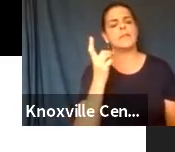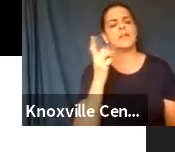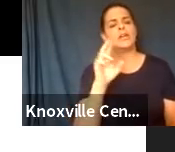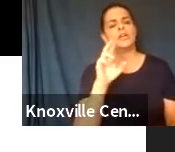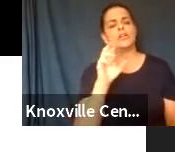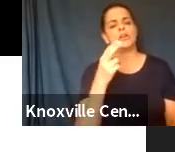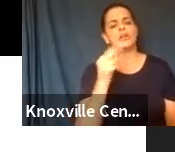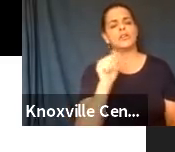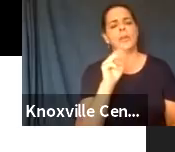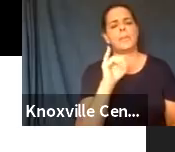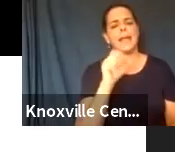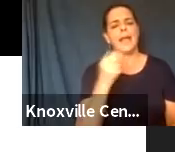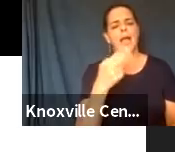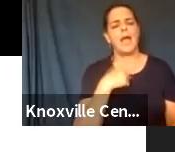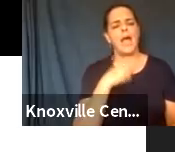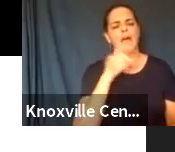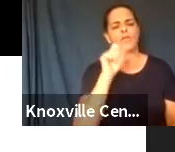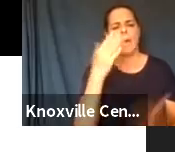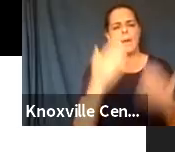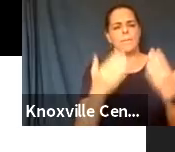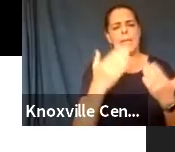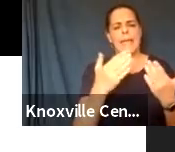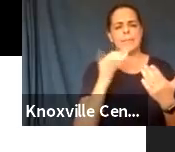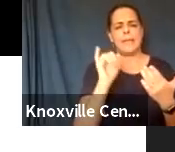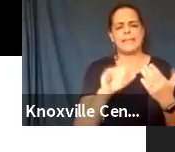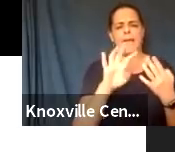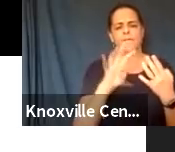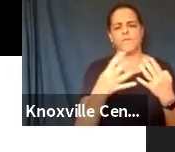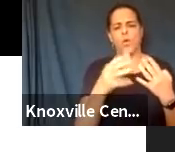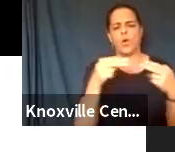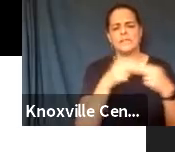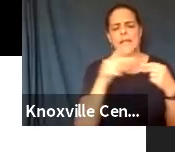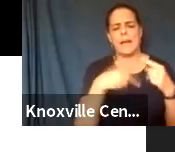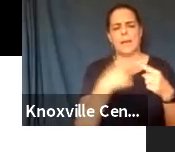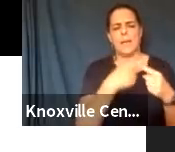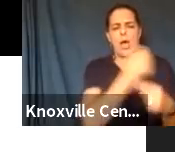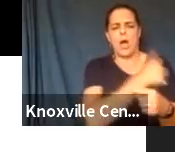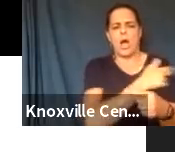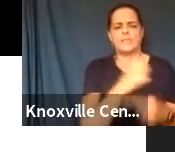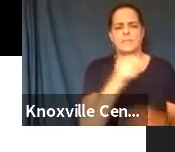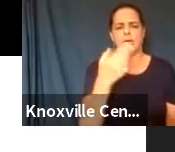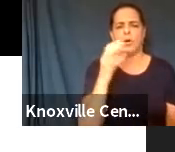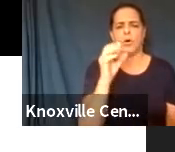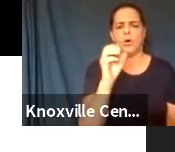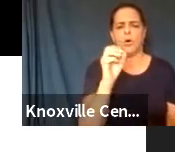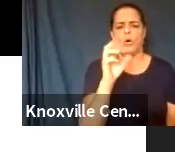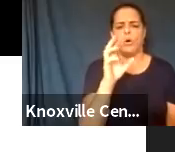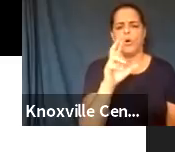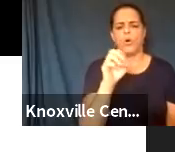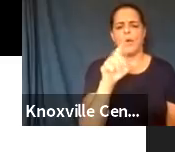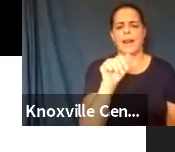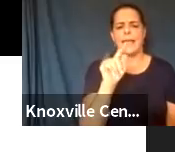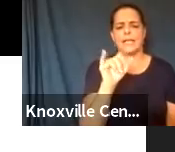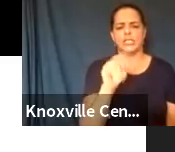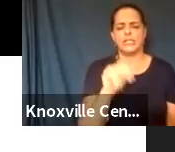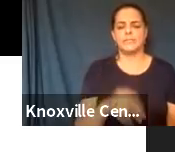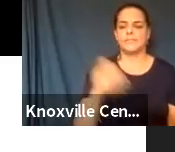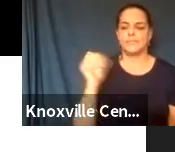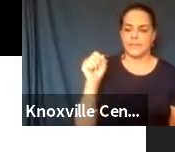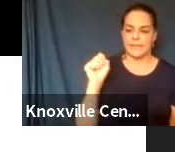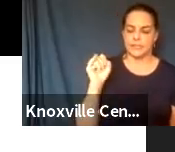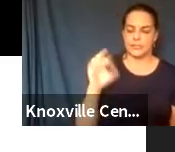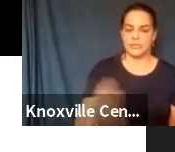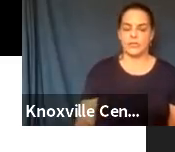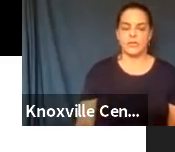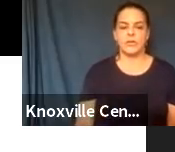I guess it's maybe the fourth slide about hospitalization correlation. Yes, sir.